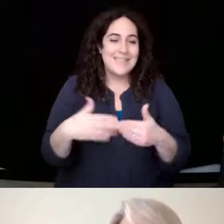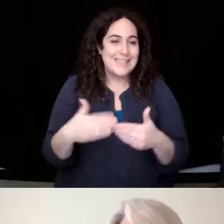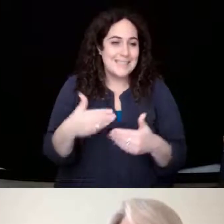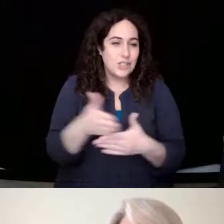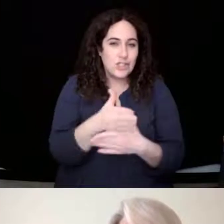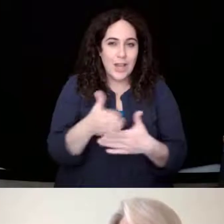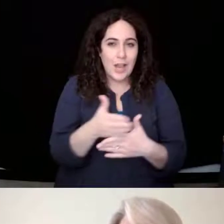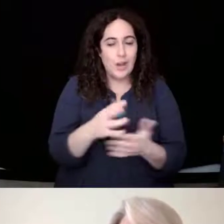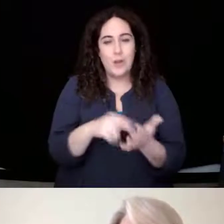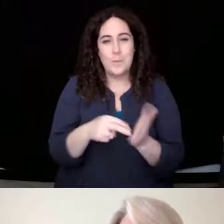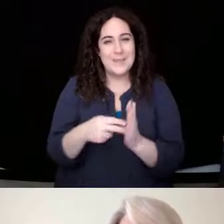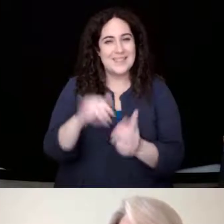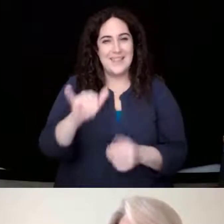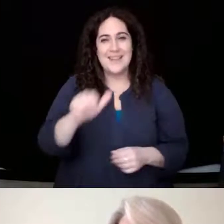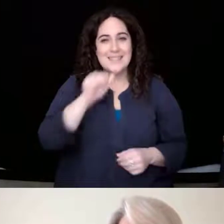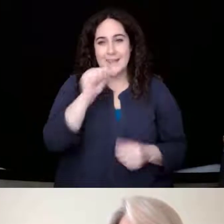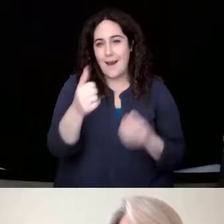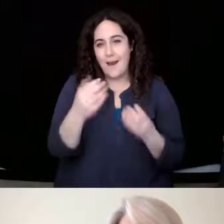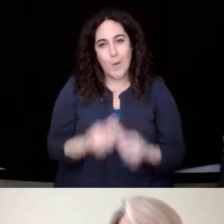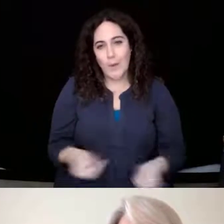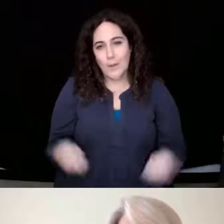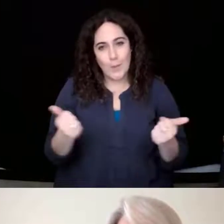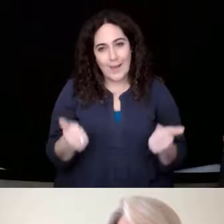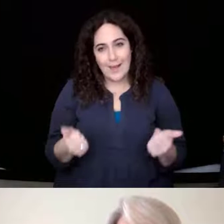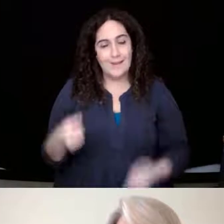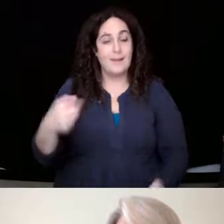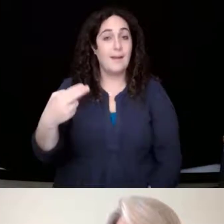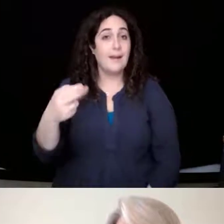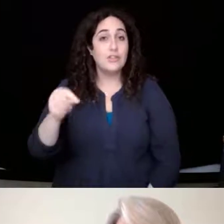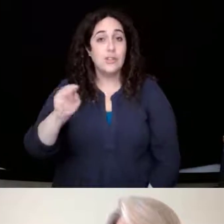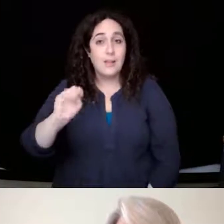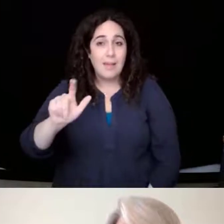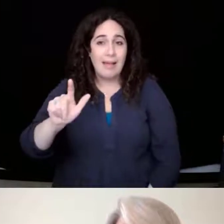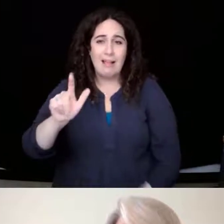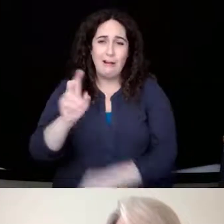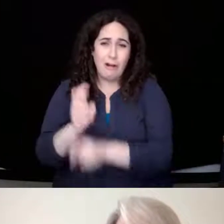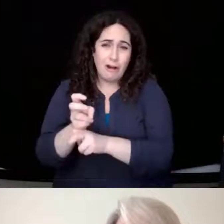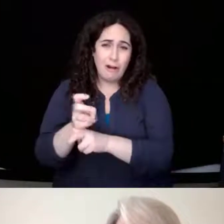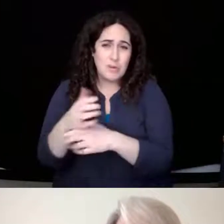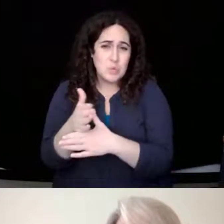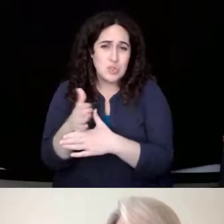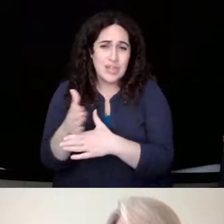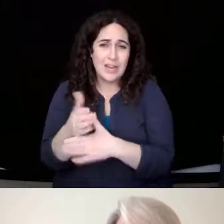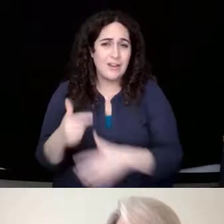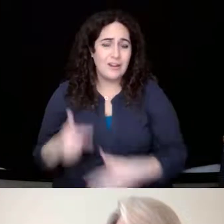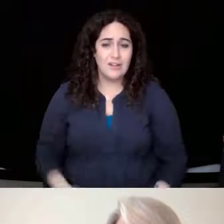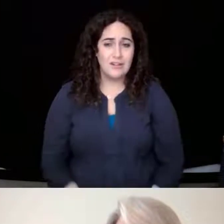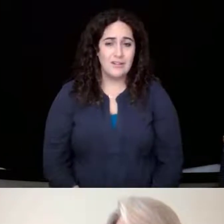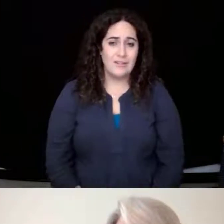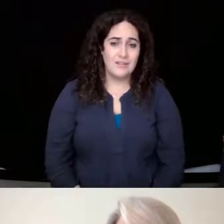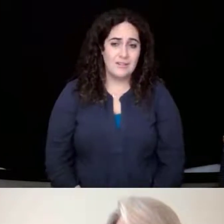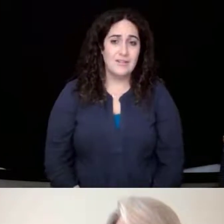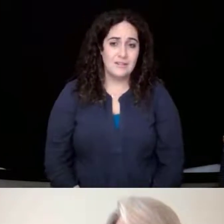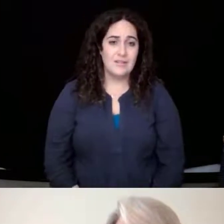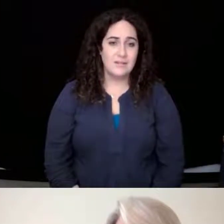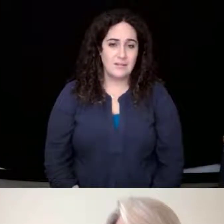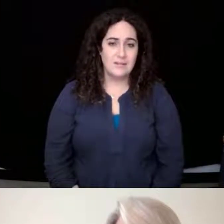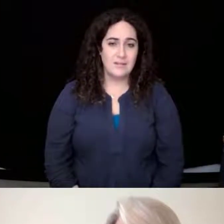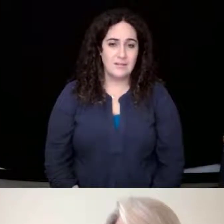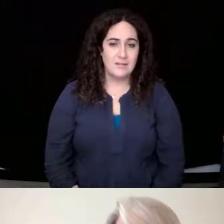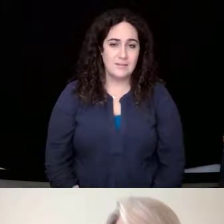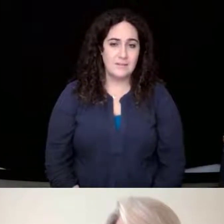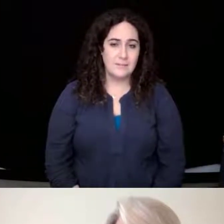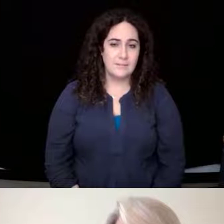folk. And that's not as easy to do with HTML pages when it's maybe behind